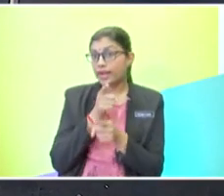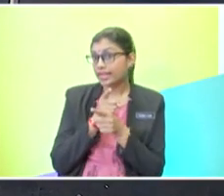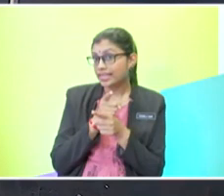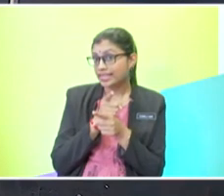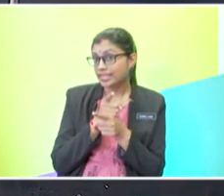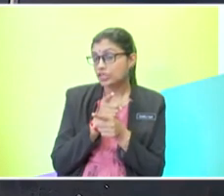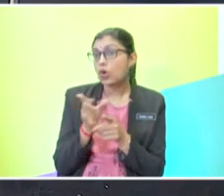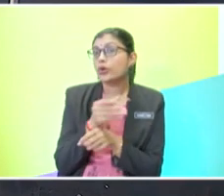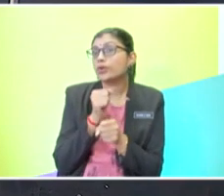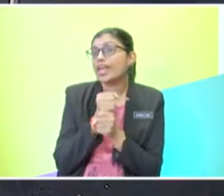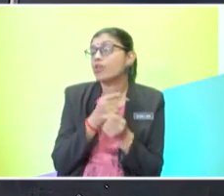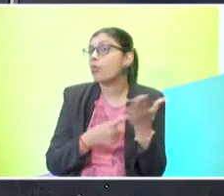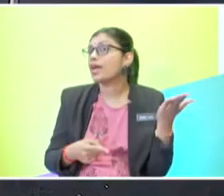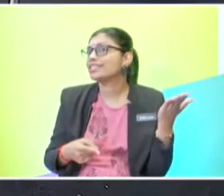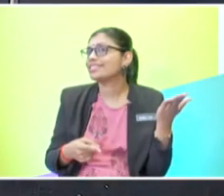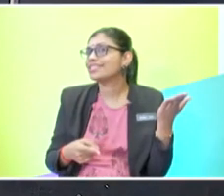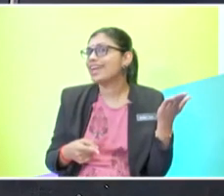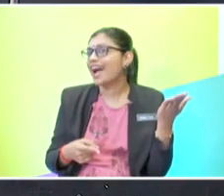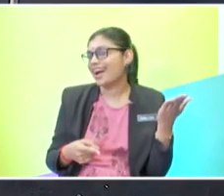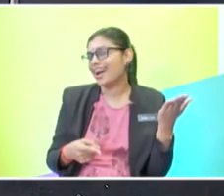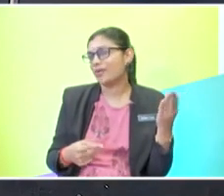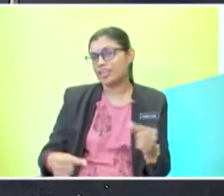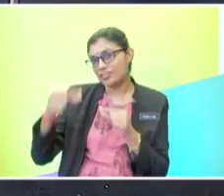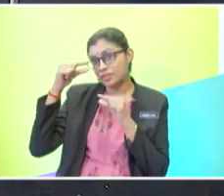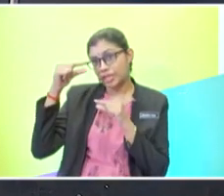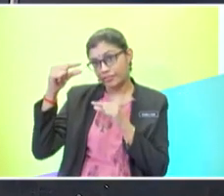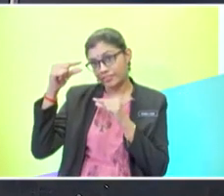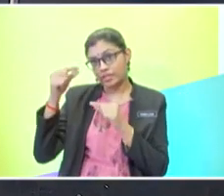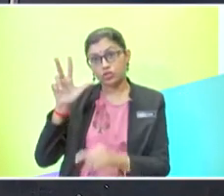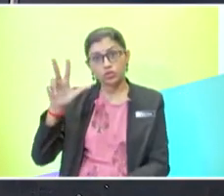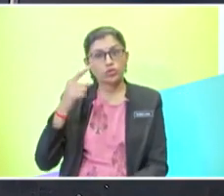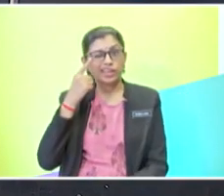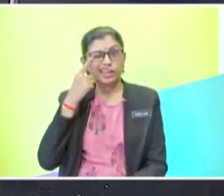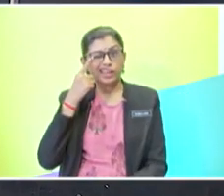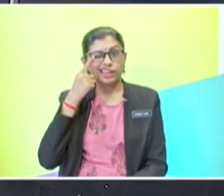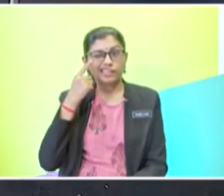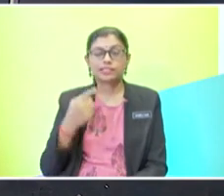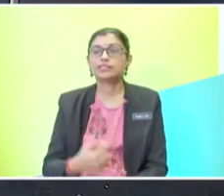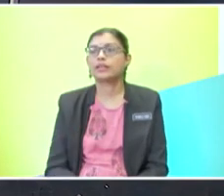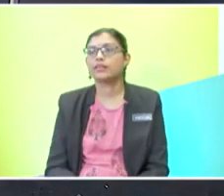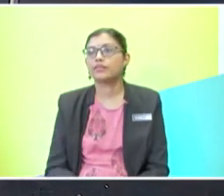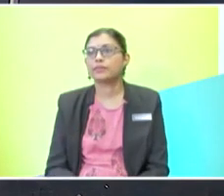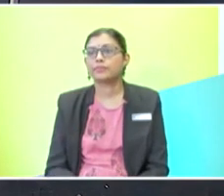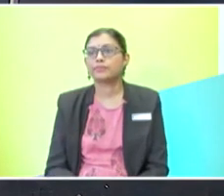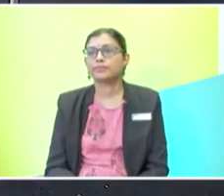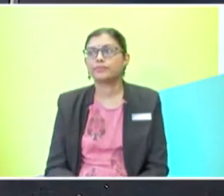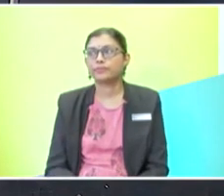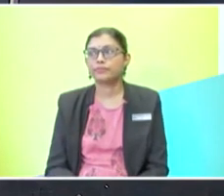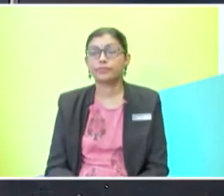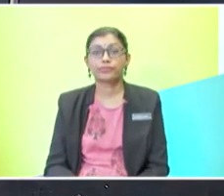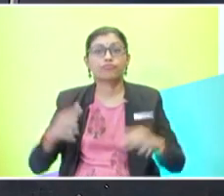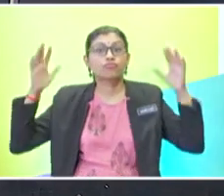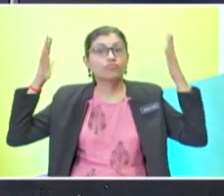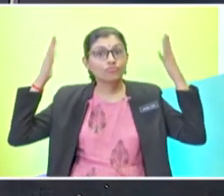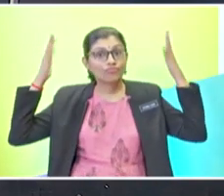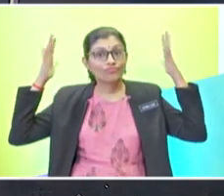So, you know what? Let's give them three eyes to their star. Well done. Well done, kids. So all